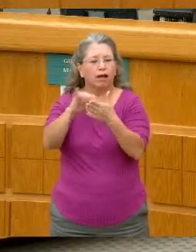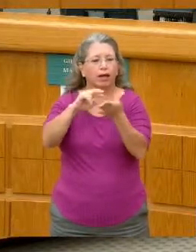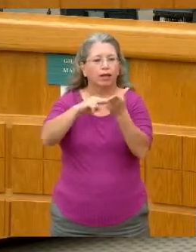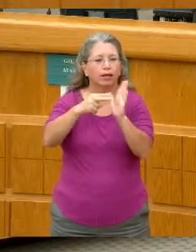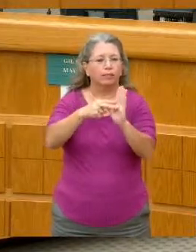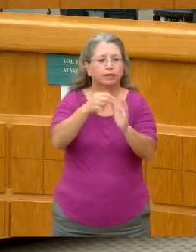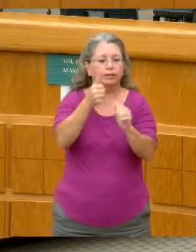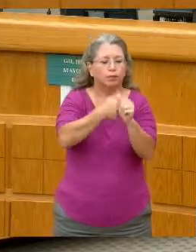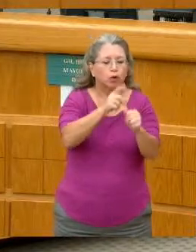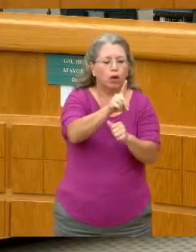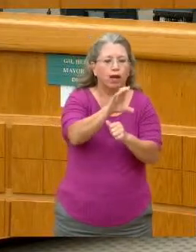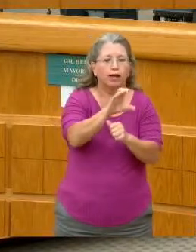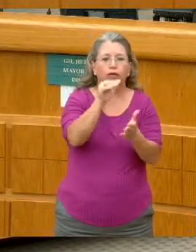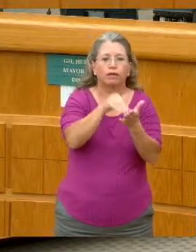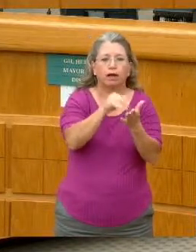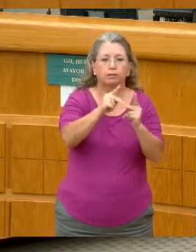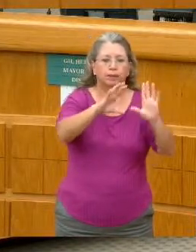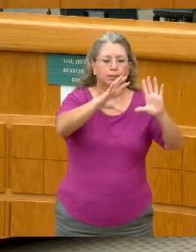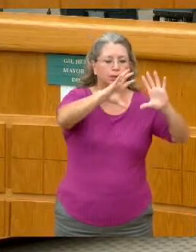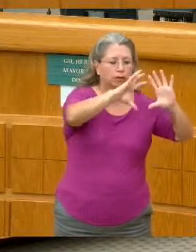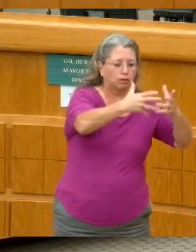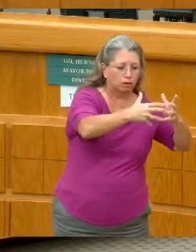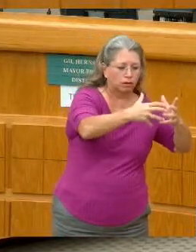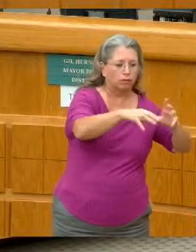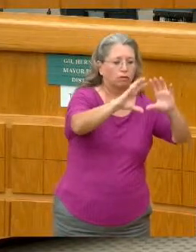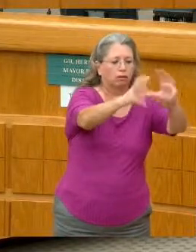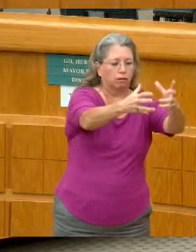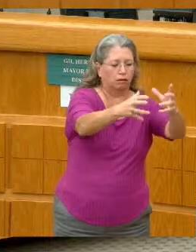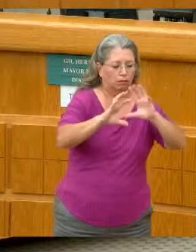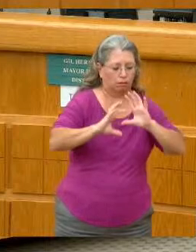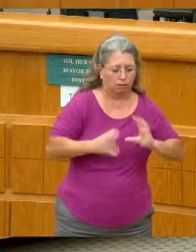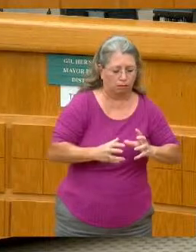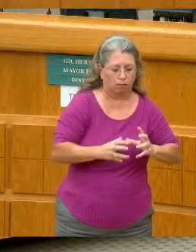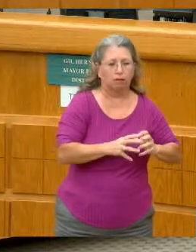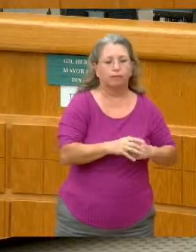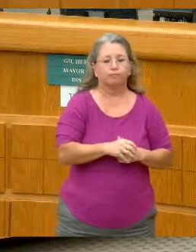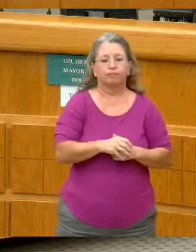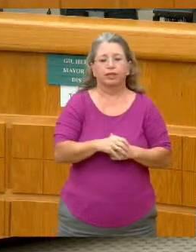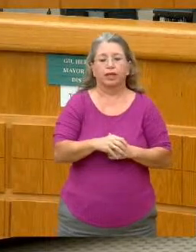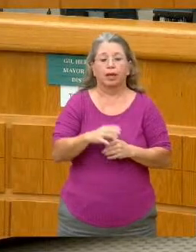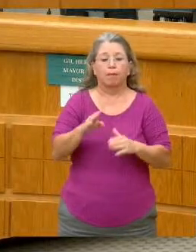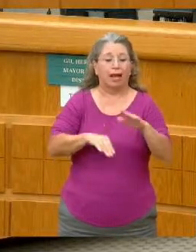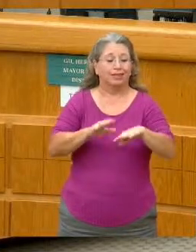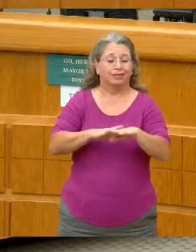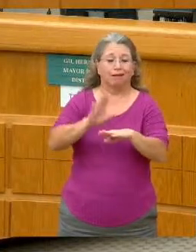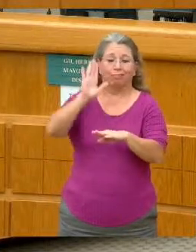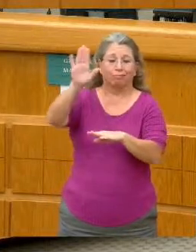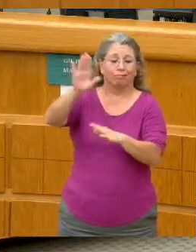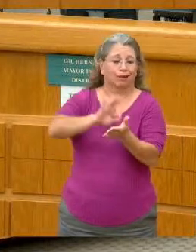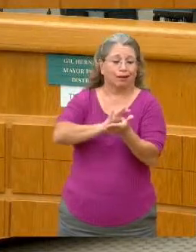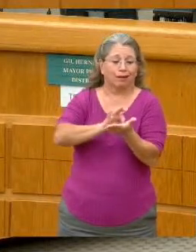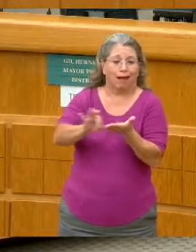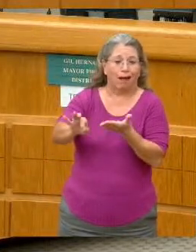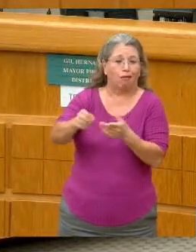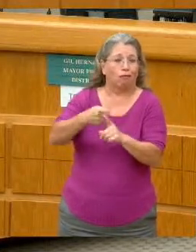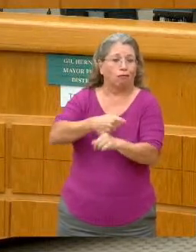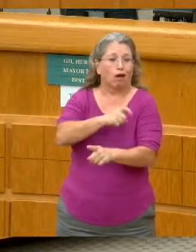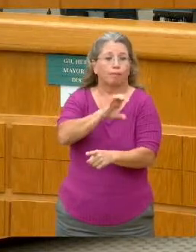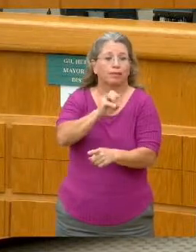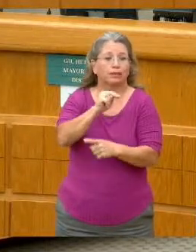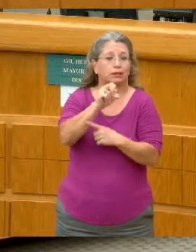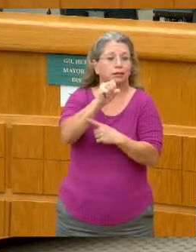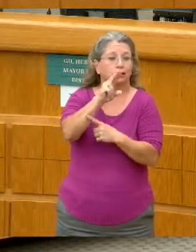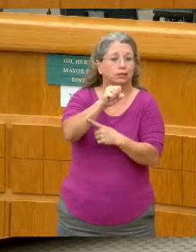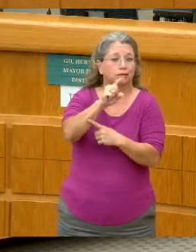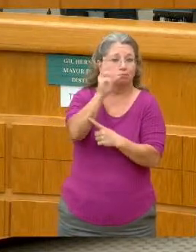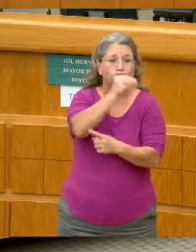on the population that they have on record. And I'm assuming it's what the basis of the census was, or whatever adjusted